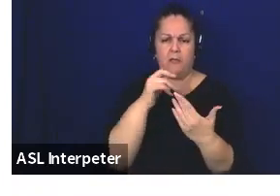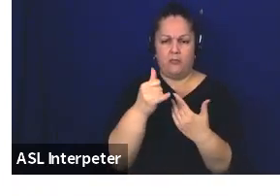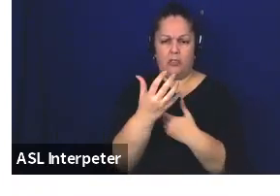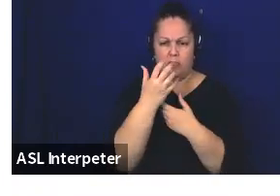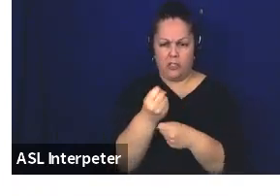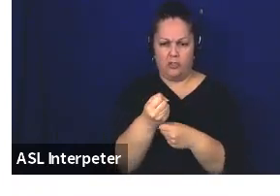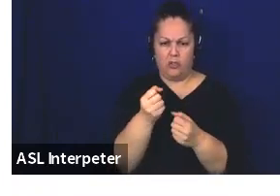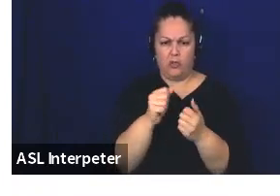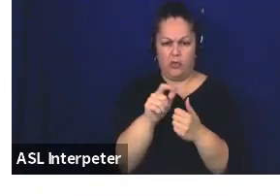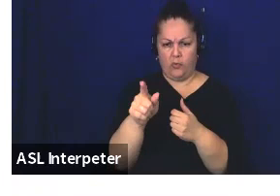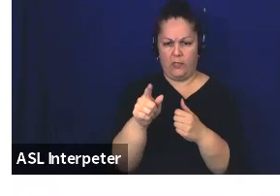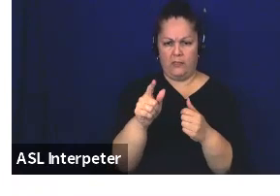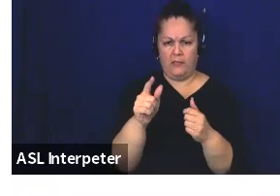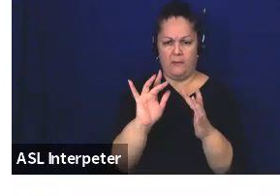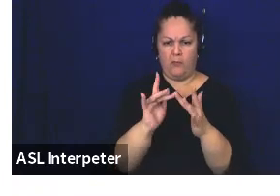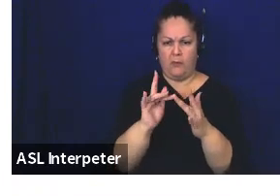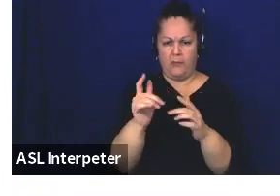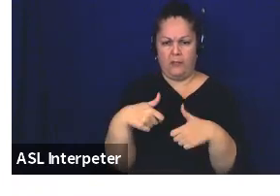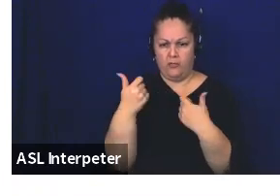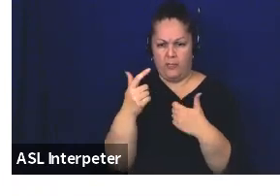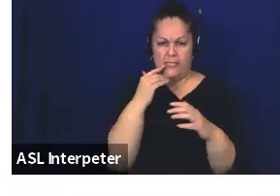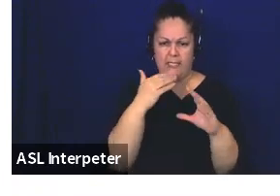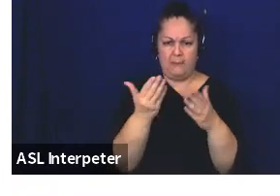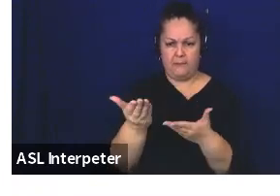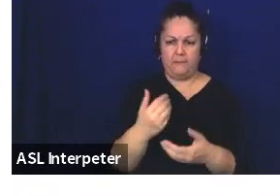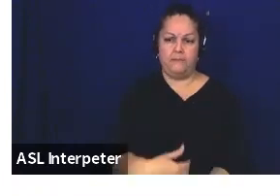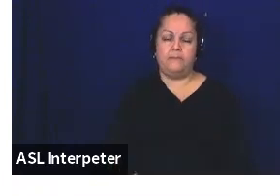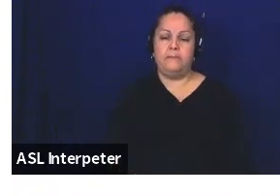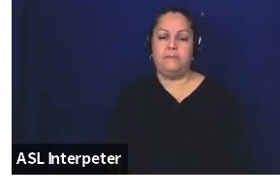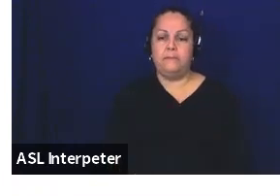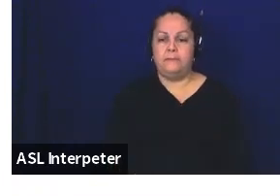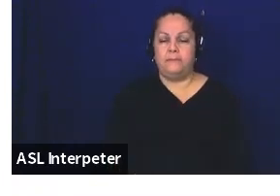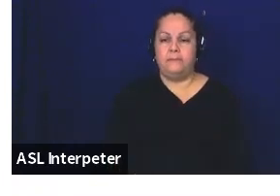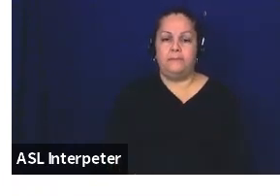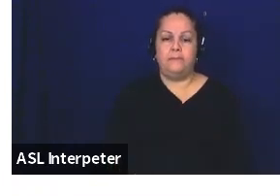via the web address and email listed here.